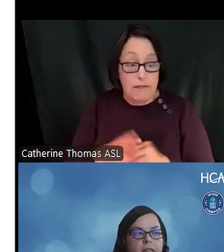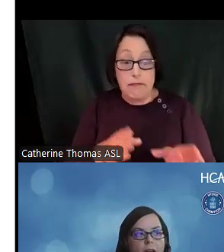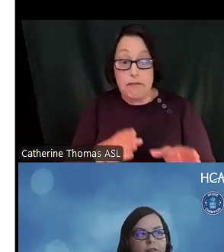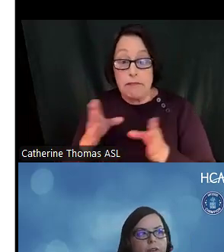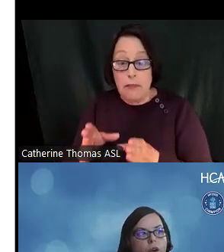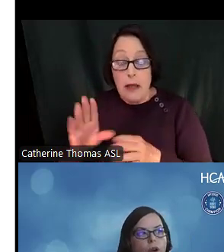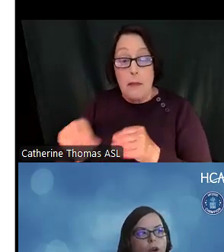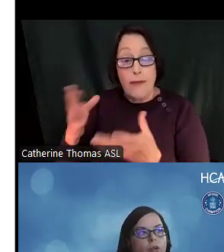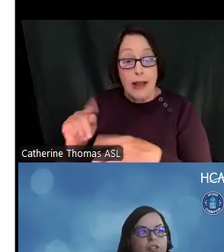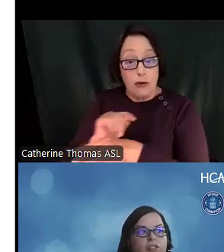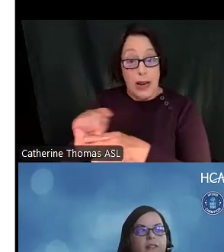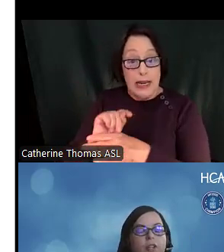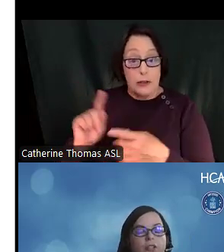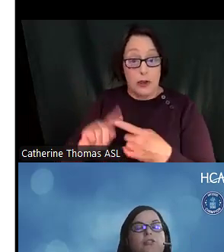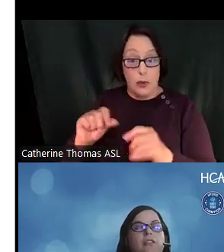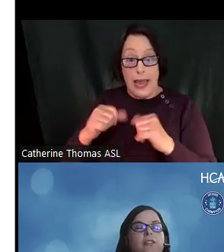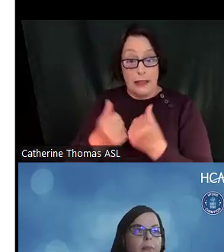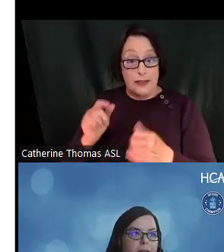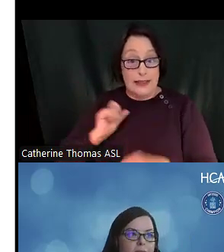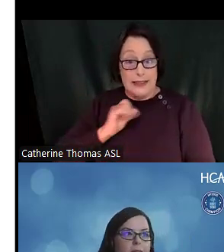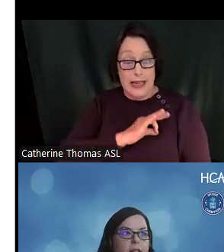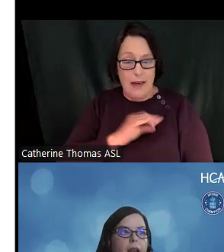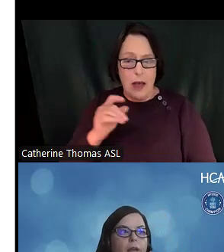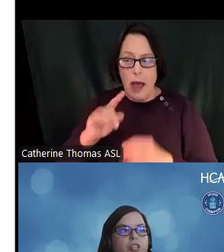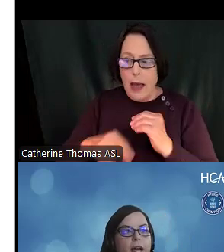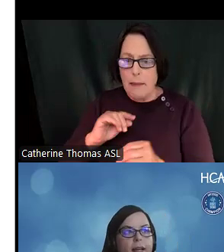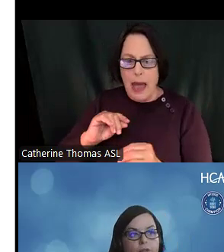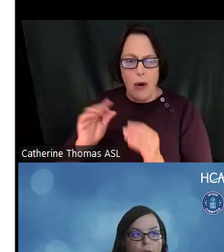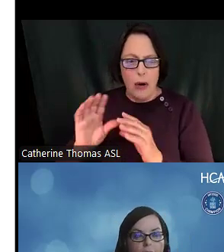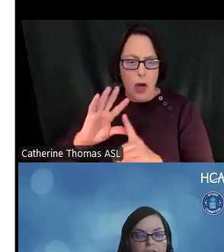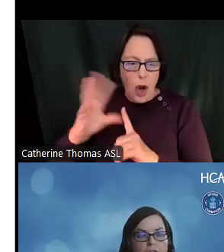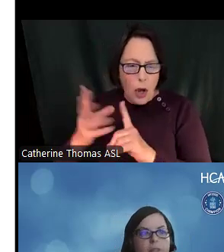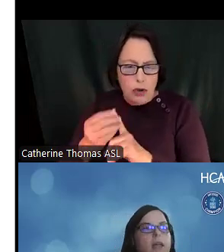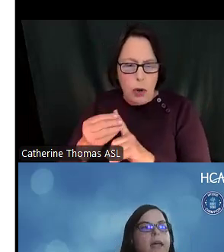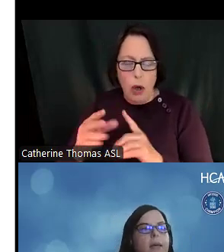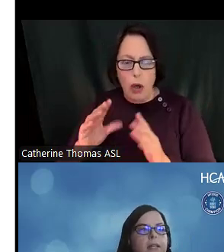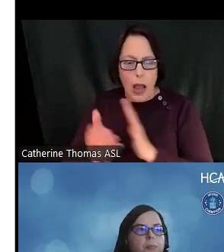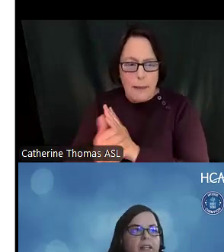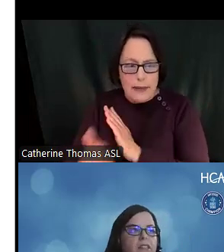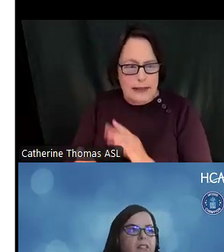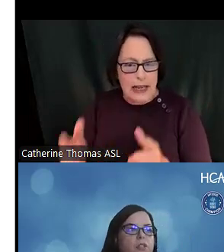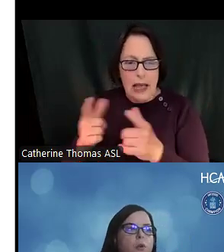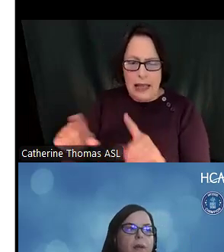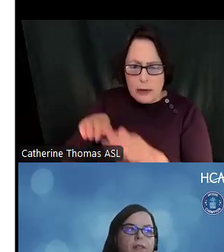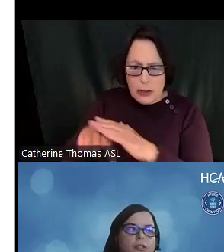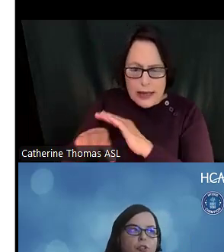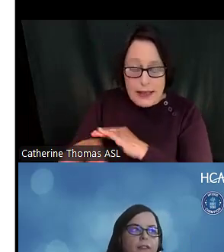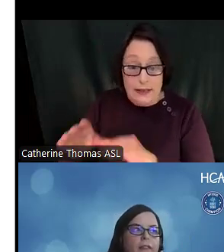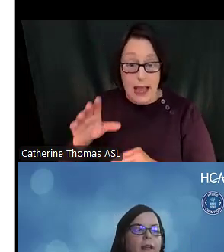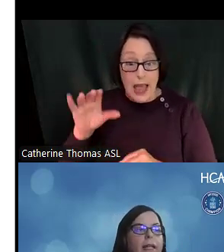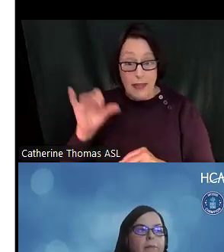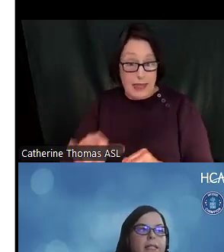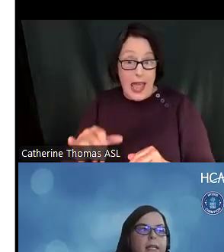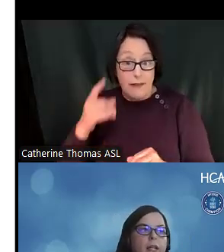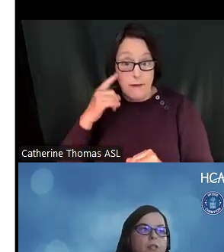agency staff on cultural competency, language access regulation, and best practices for best serving